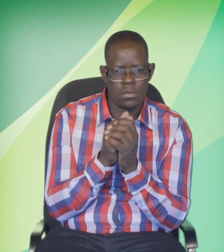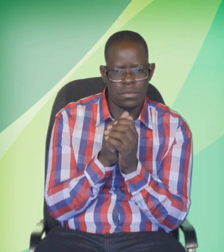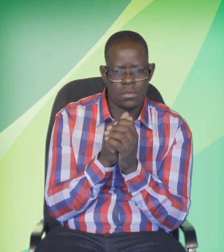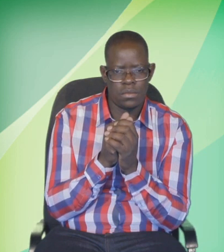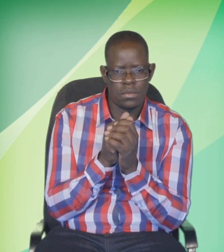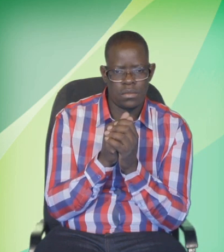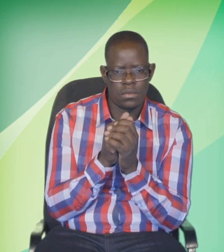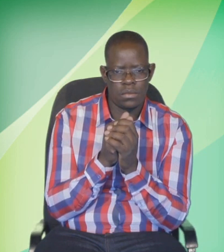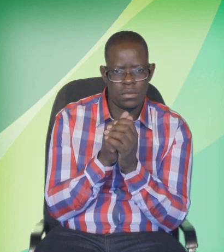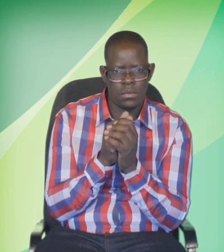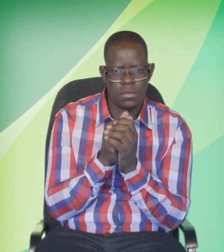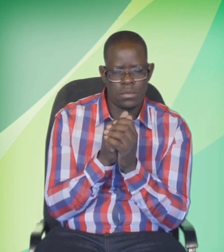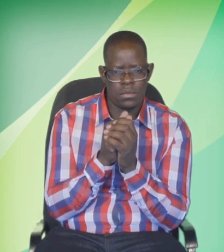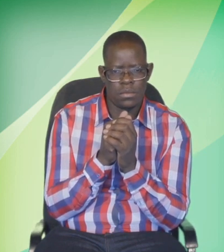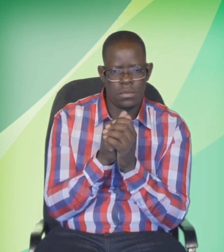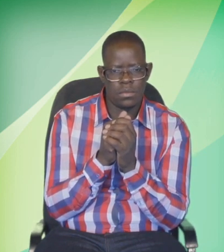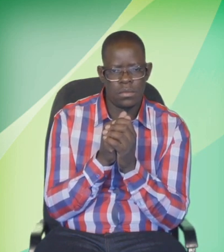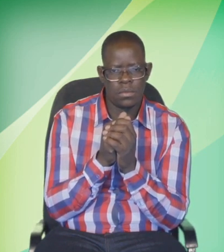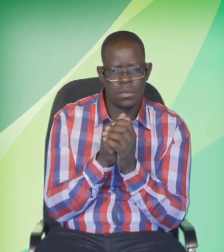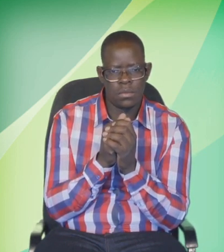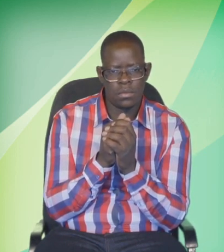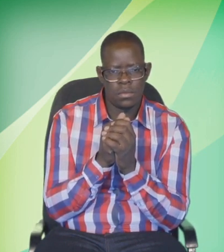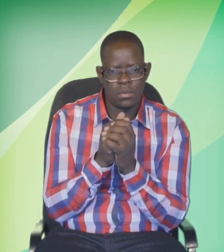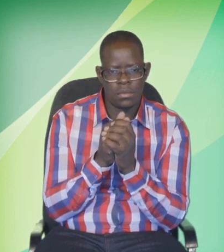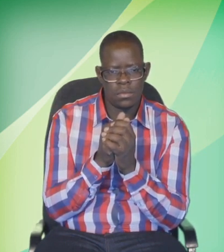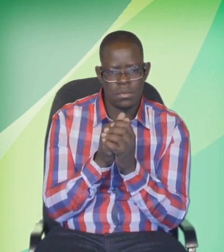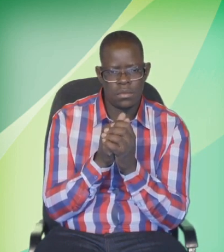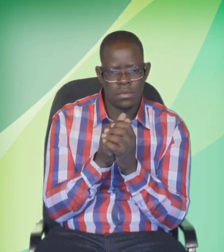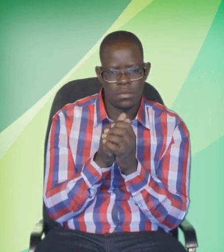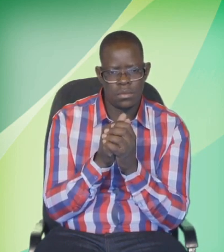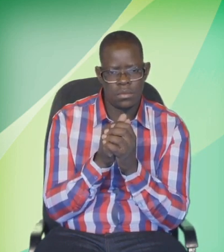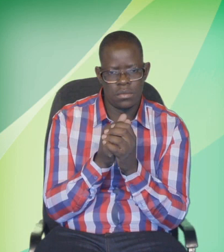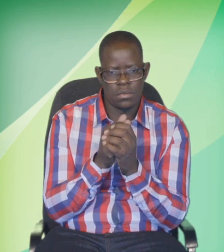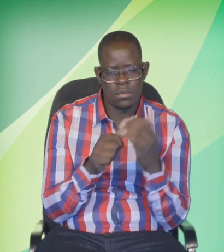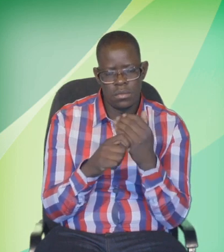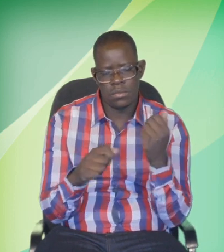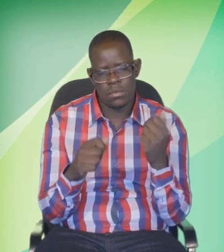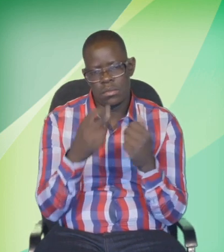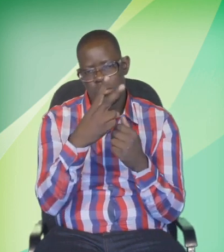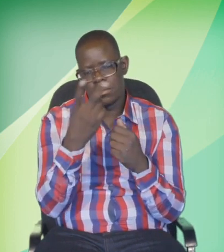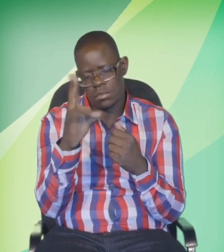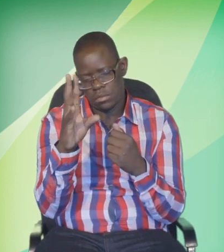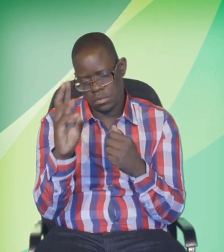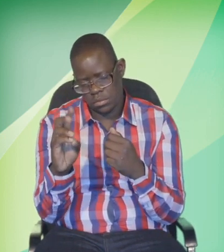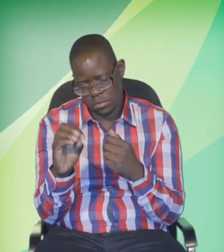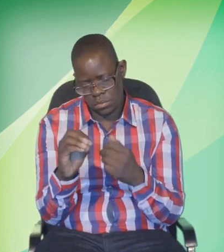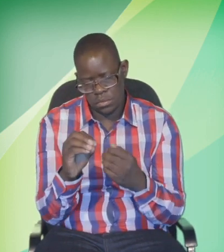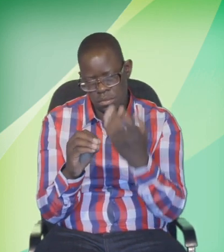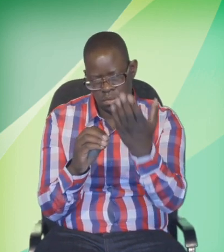10,420. Cash received from debtors 800. Discount allowed 260. Dishonored